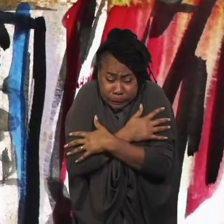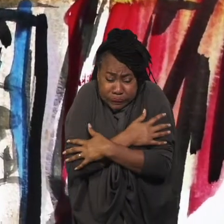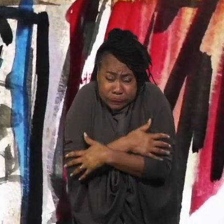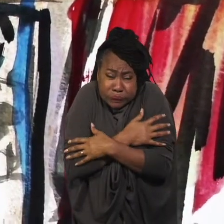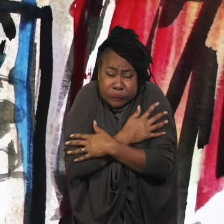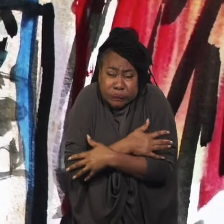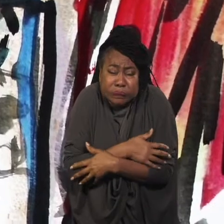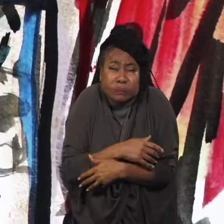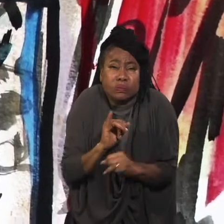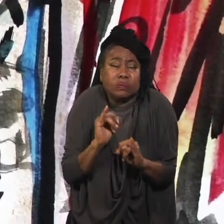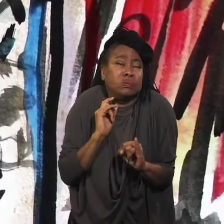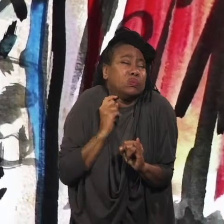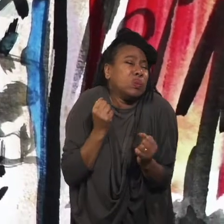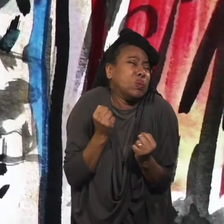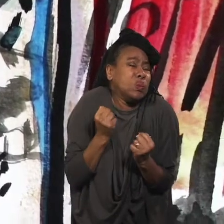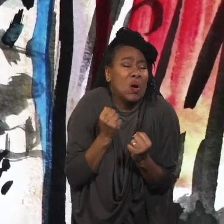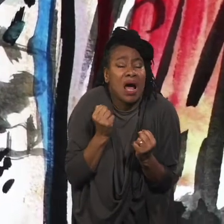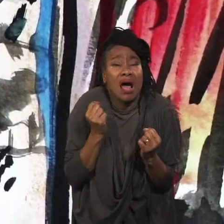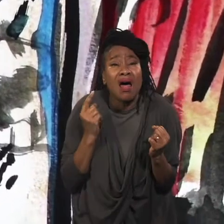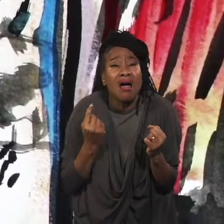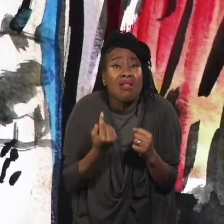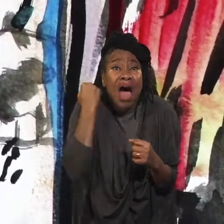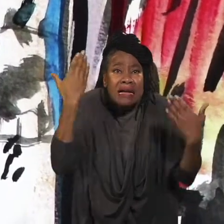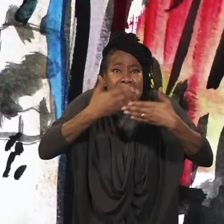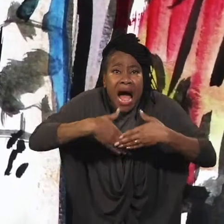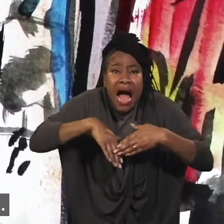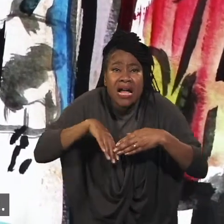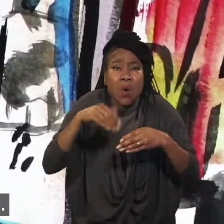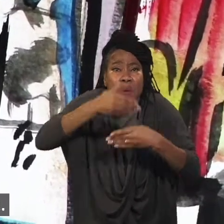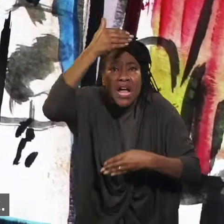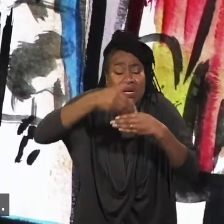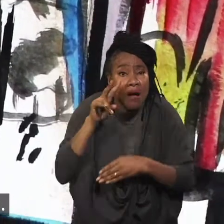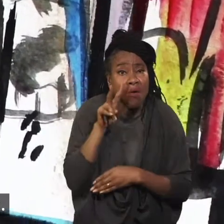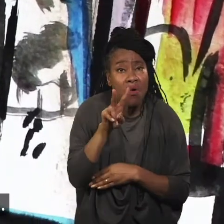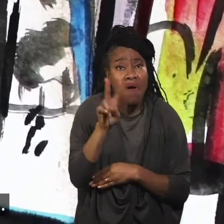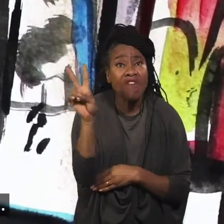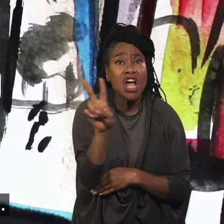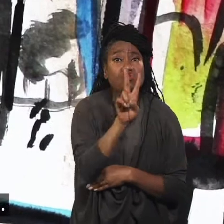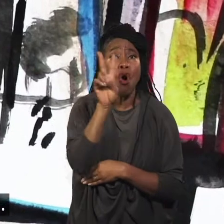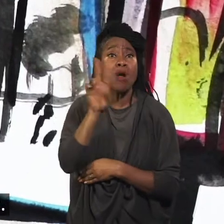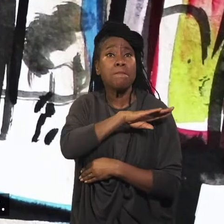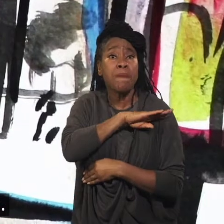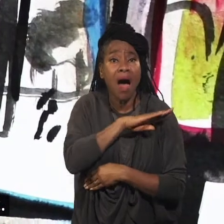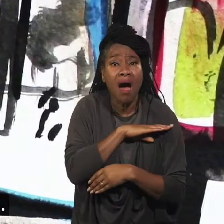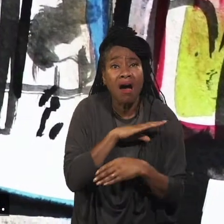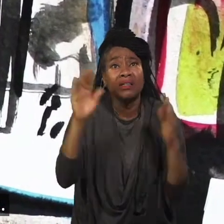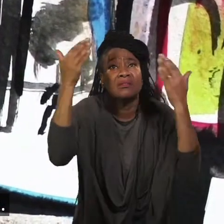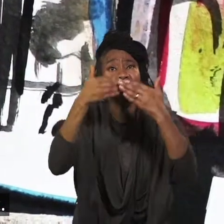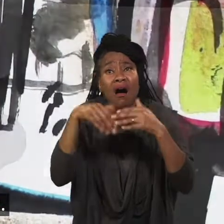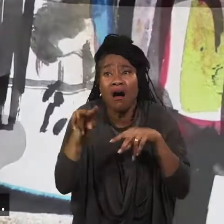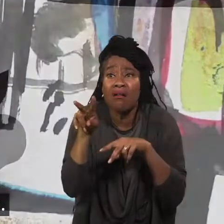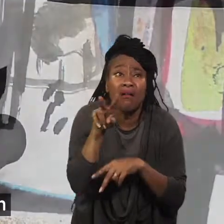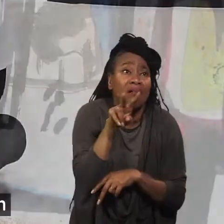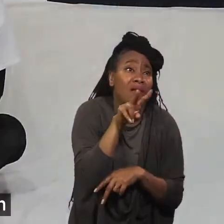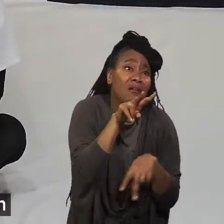That night, looking out at Victoria Park, cold and hungry, they gazed into the dark.